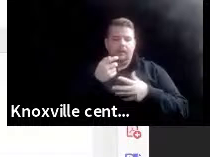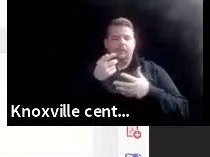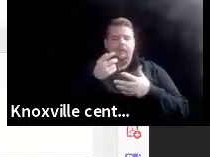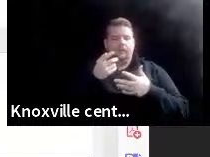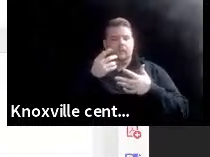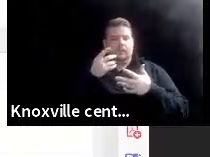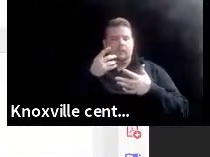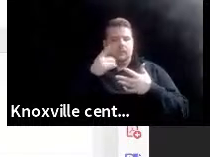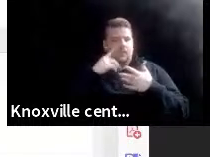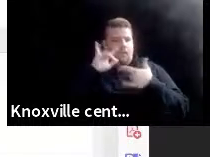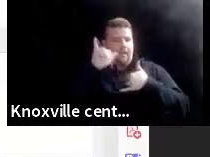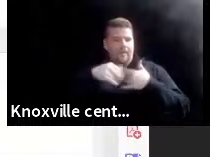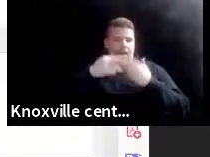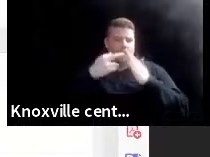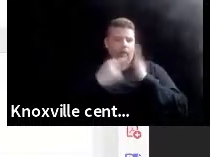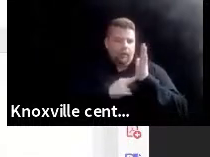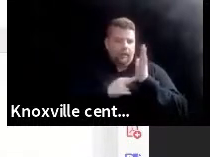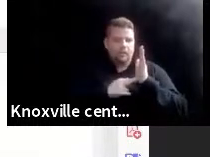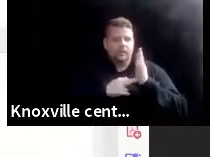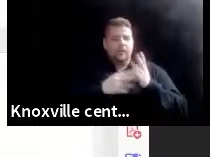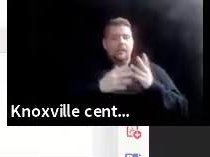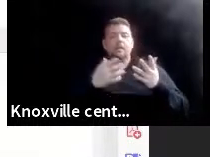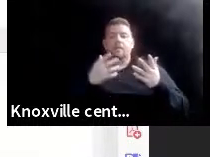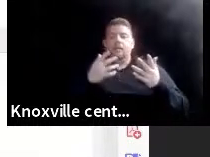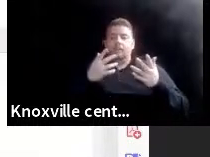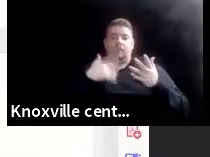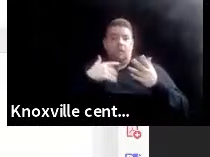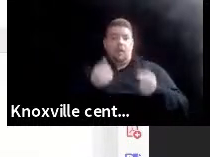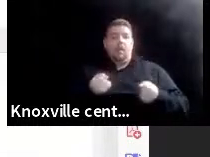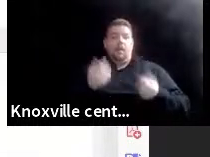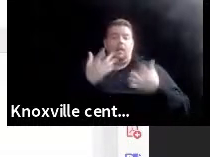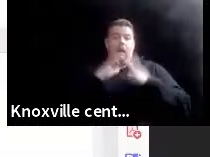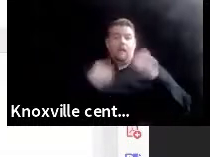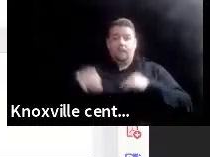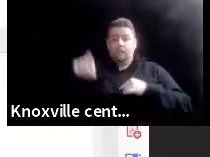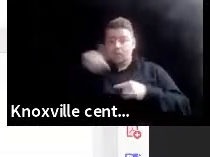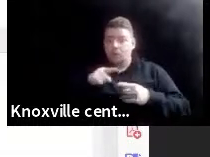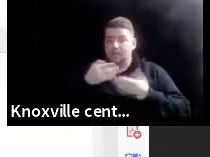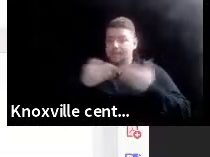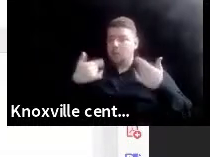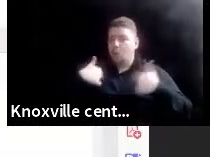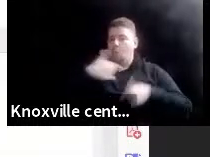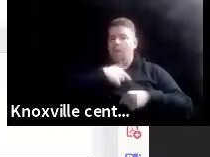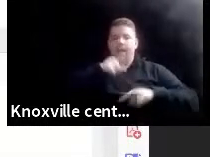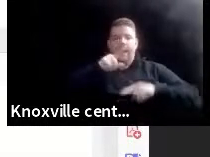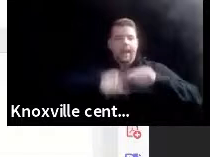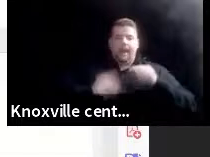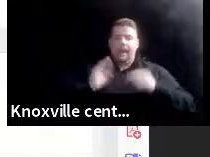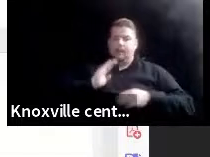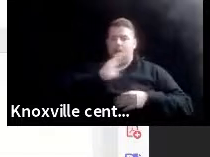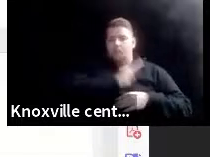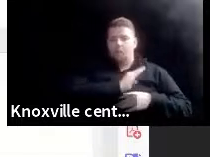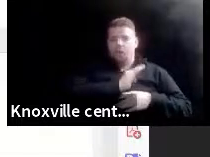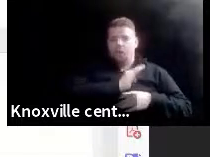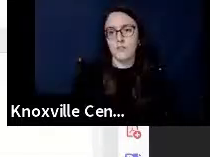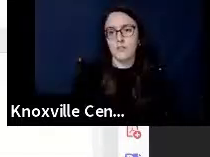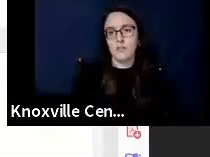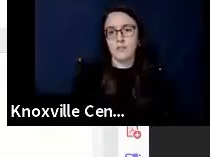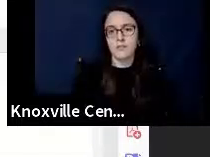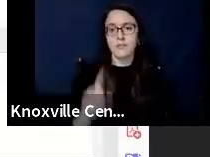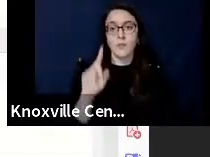this regulation. If you're, a lot of these things are things that we cannot as a board constitutionally